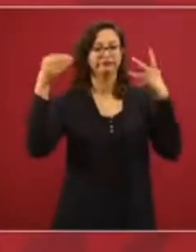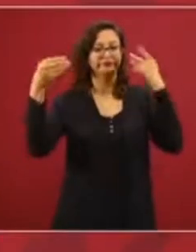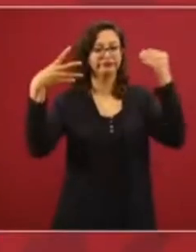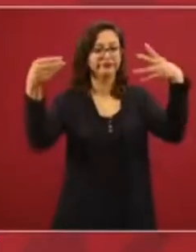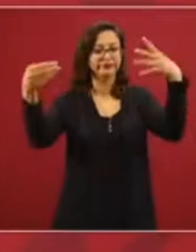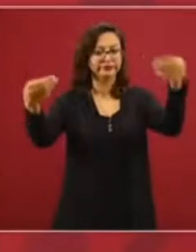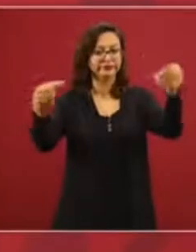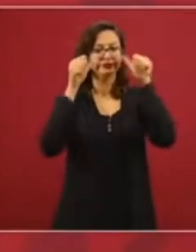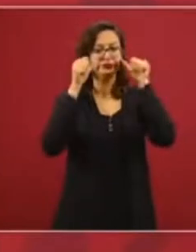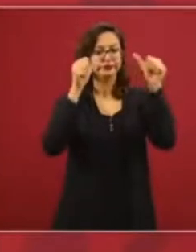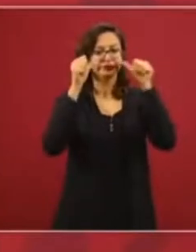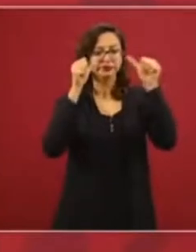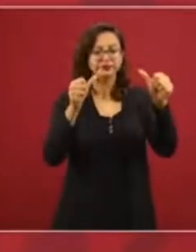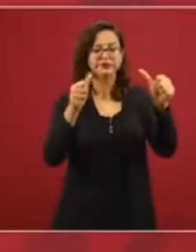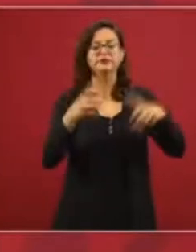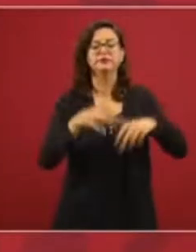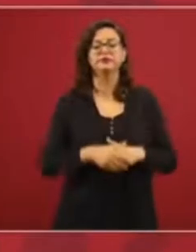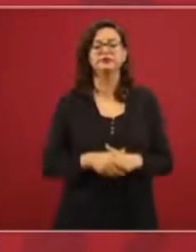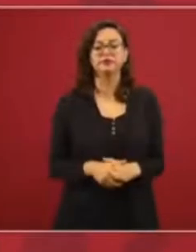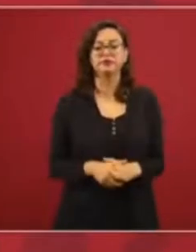Va a informar